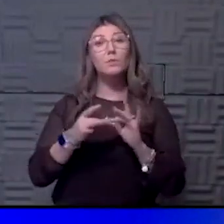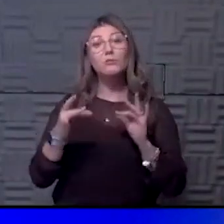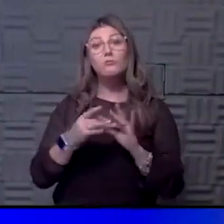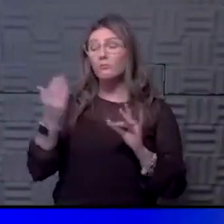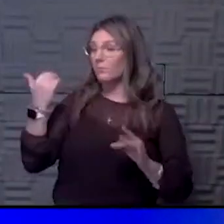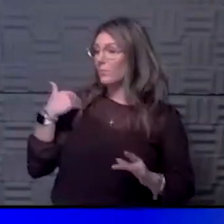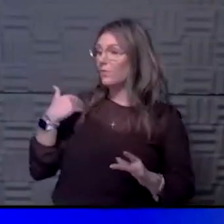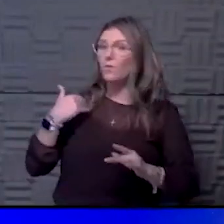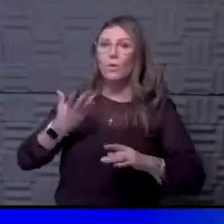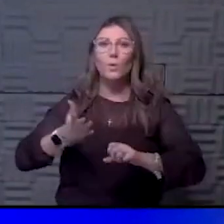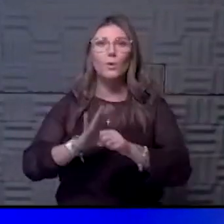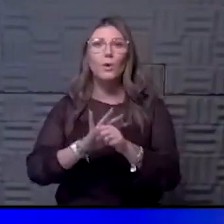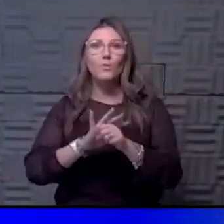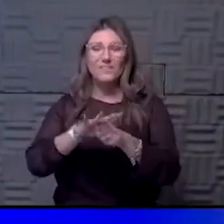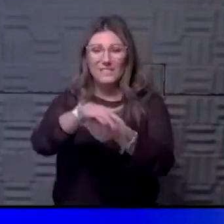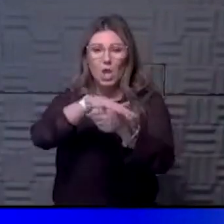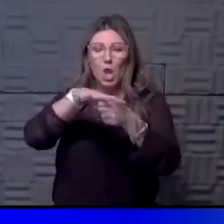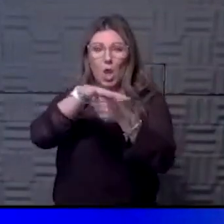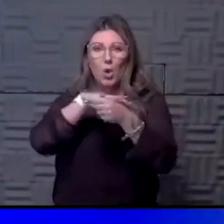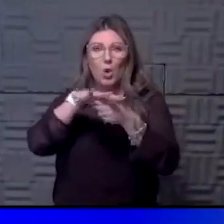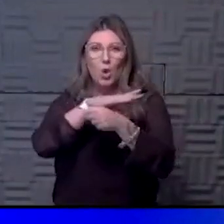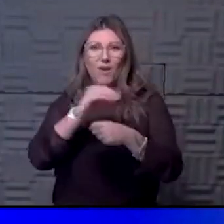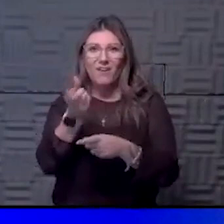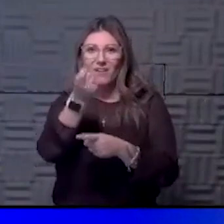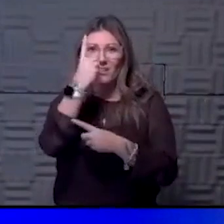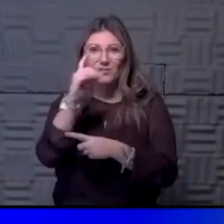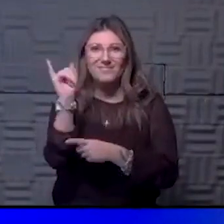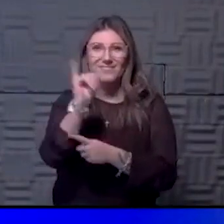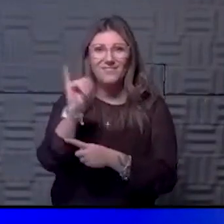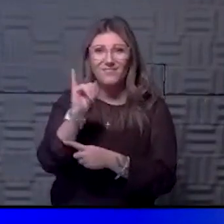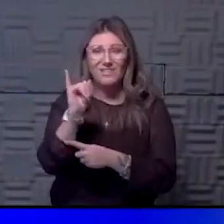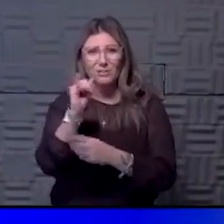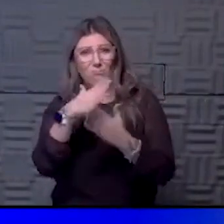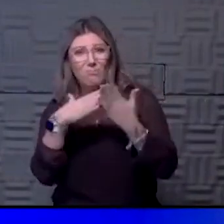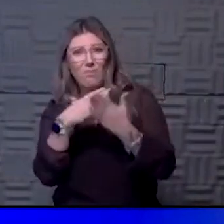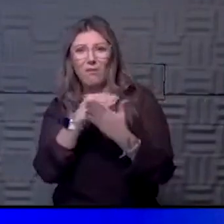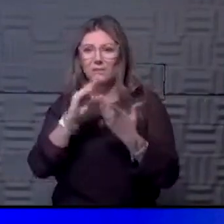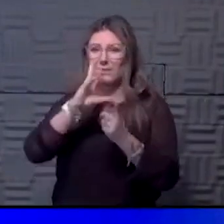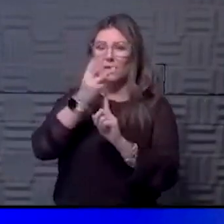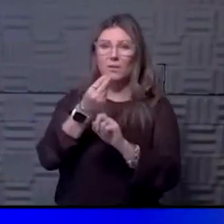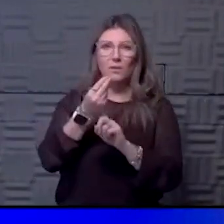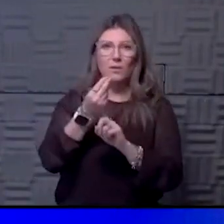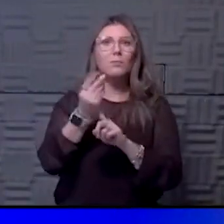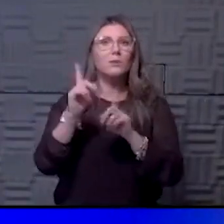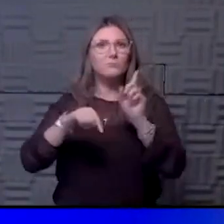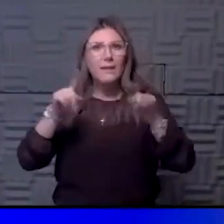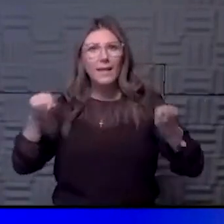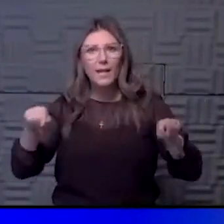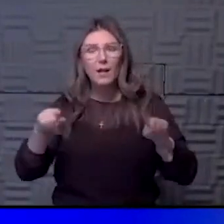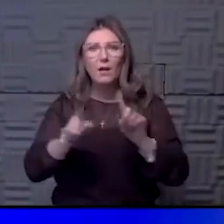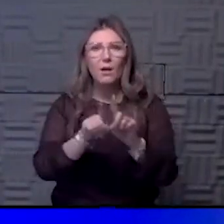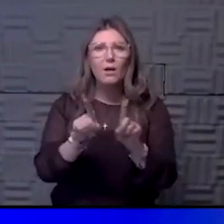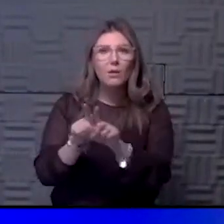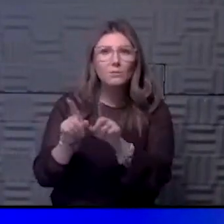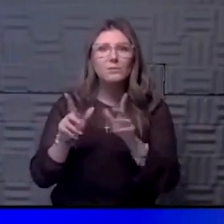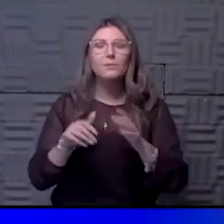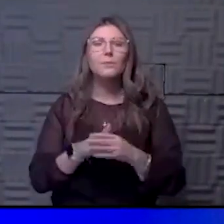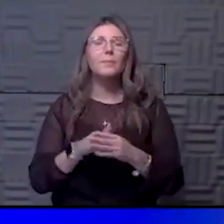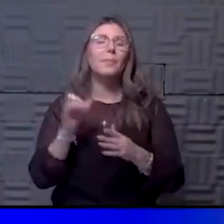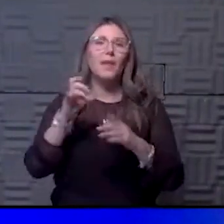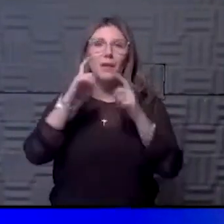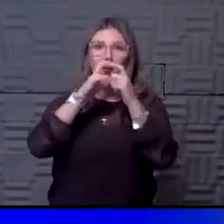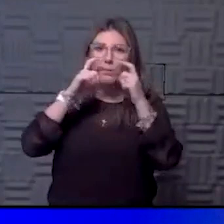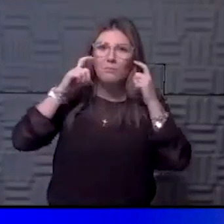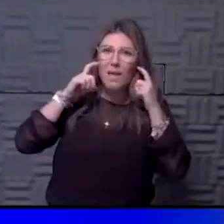is really a local entity, and you have to understand the infection dynamics there, but also the cultural dynamics. And by that, I mean like